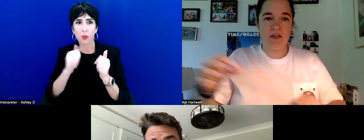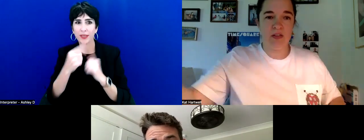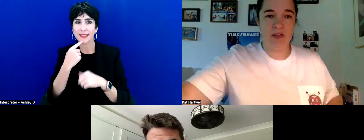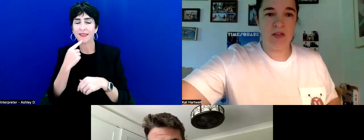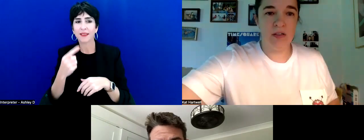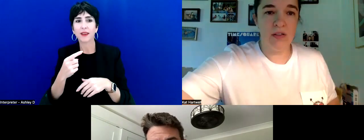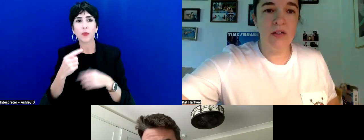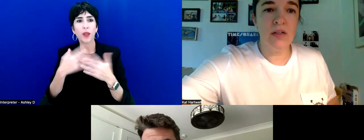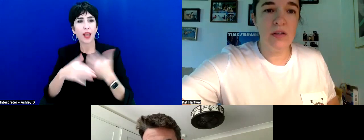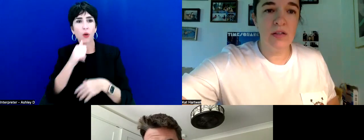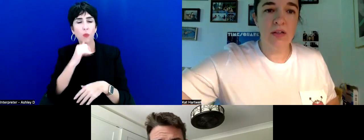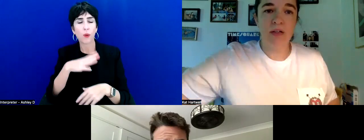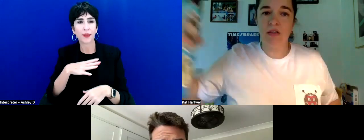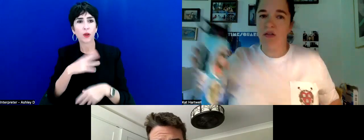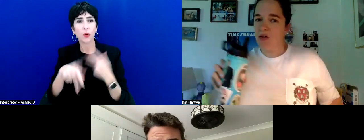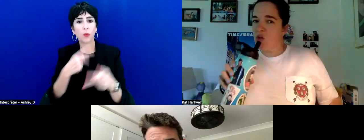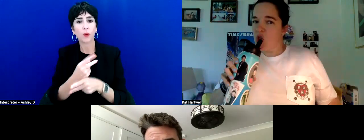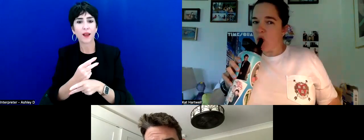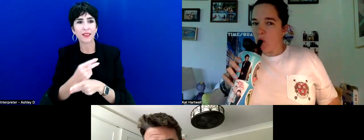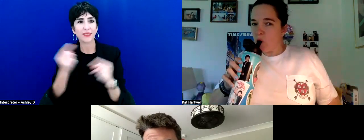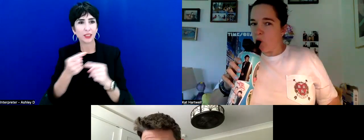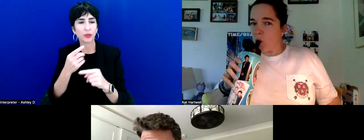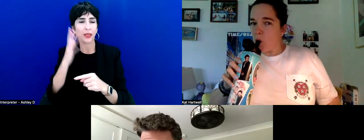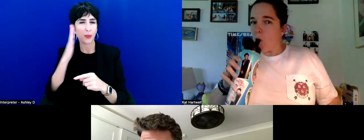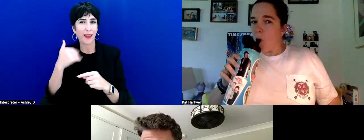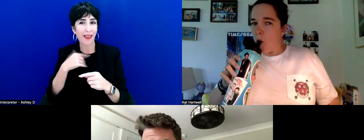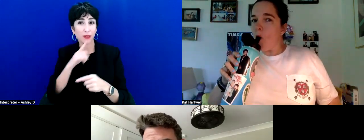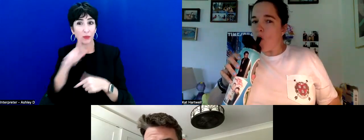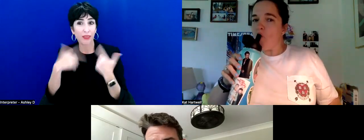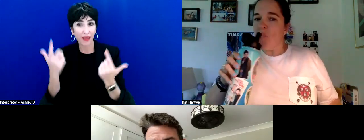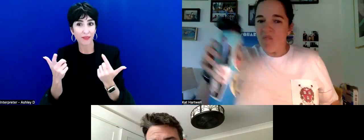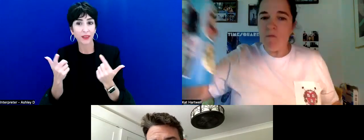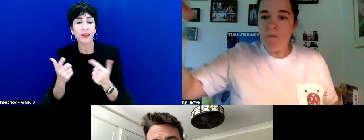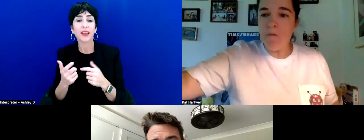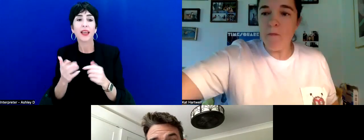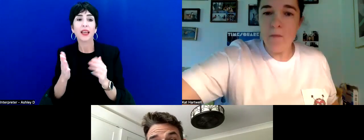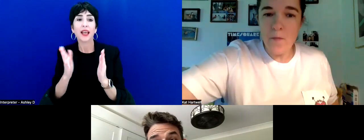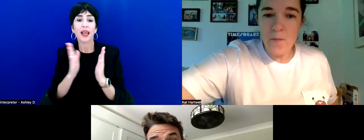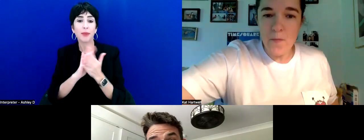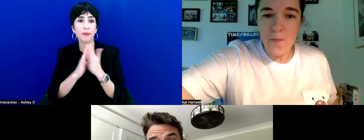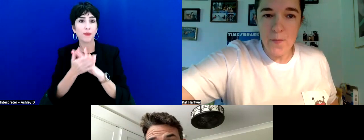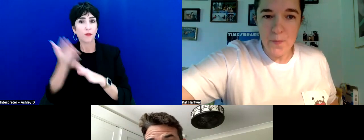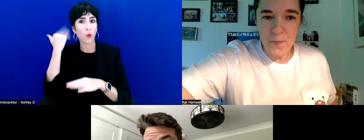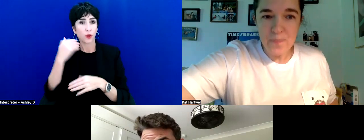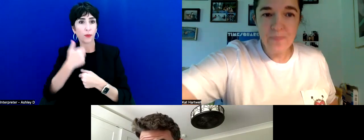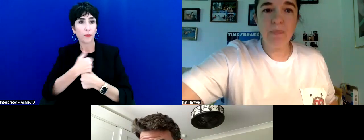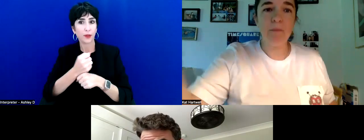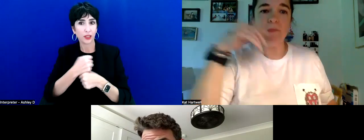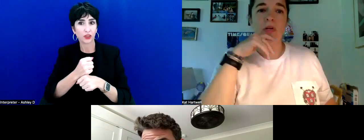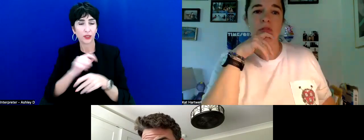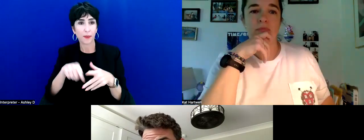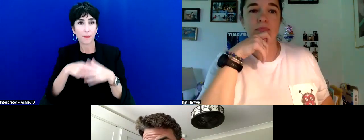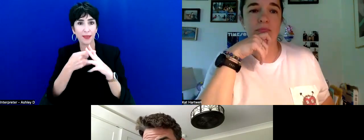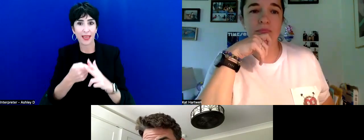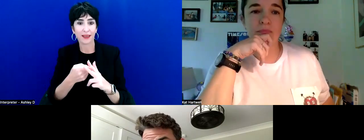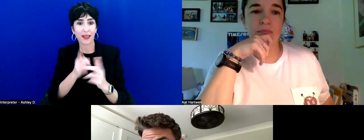and we talked about what kind of injury my character would have. And I actually, before production began, I